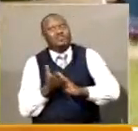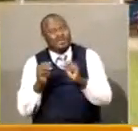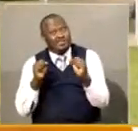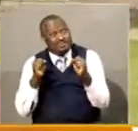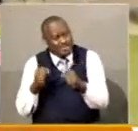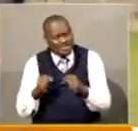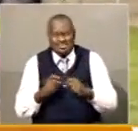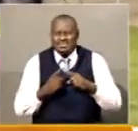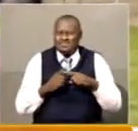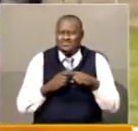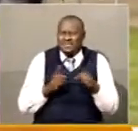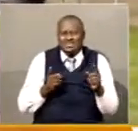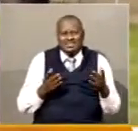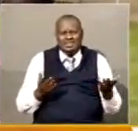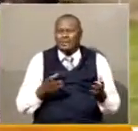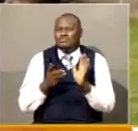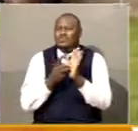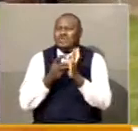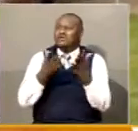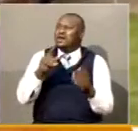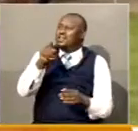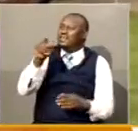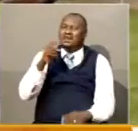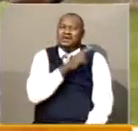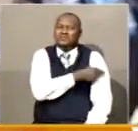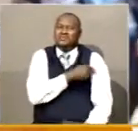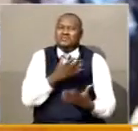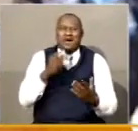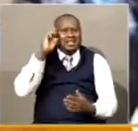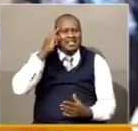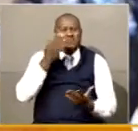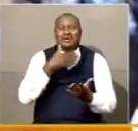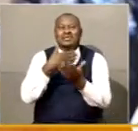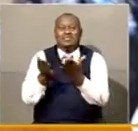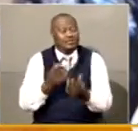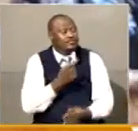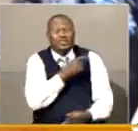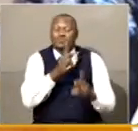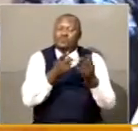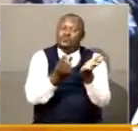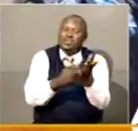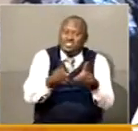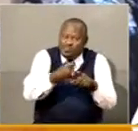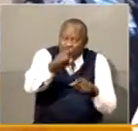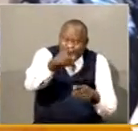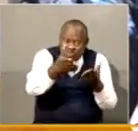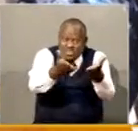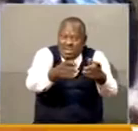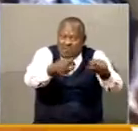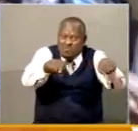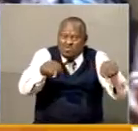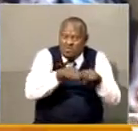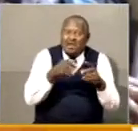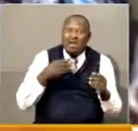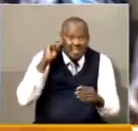despite of the few or no psychiatrists in health units in the country. A lot of Ugandans, including many of you in this room, have got forms